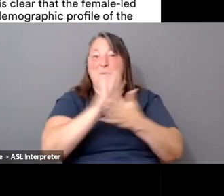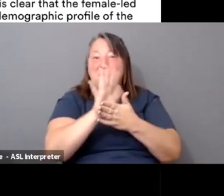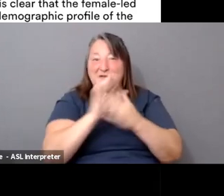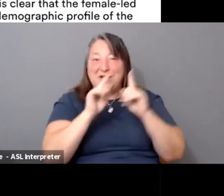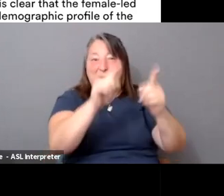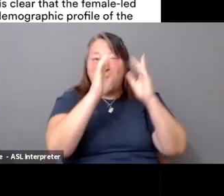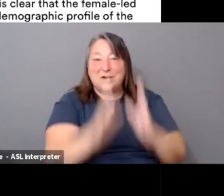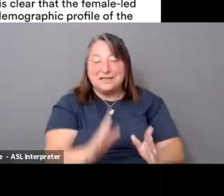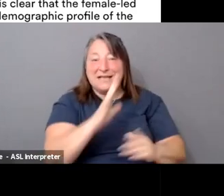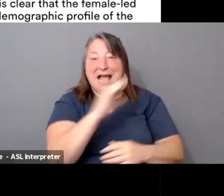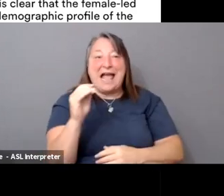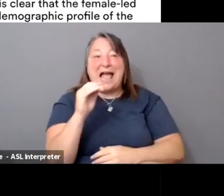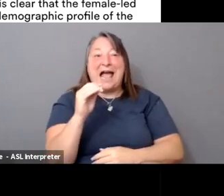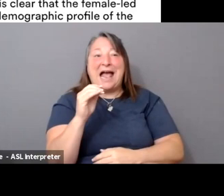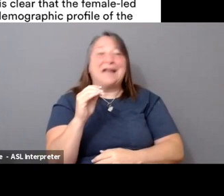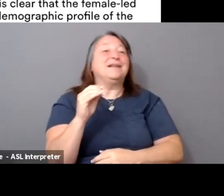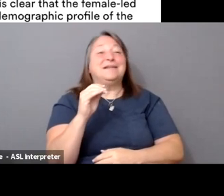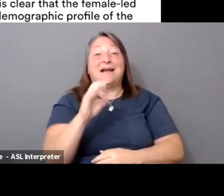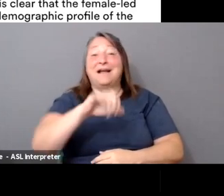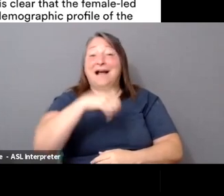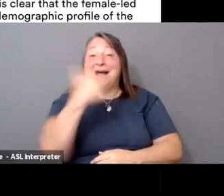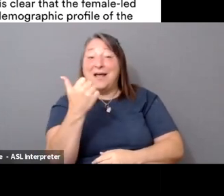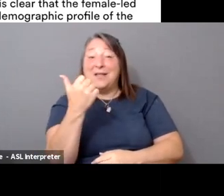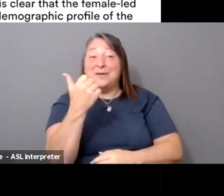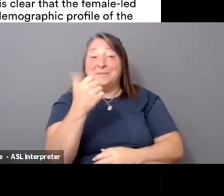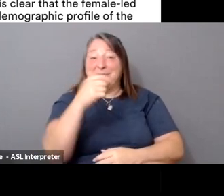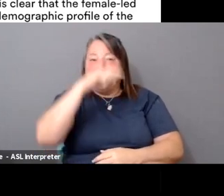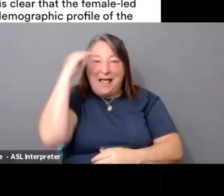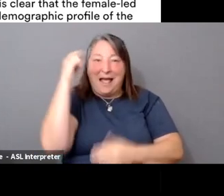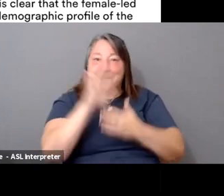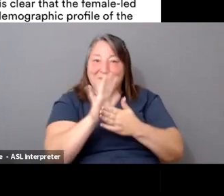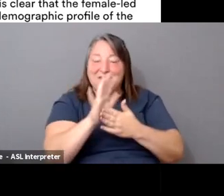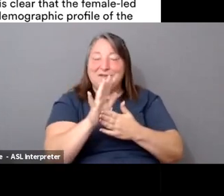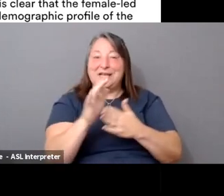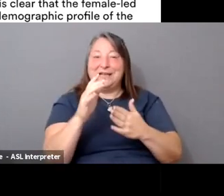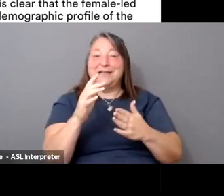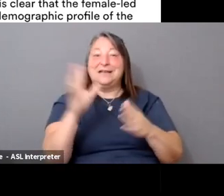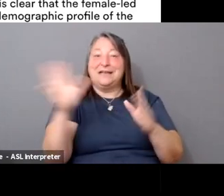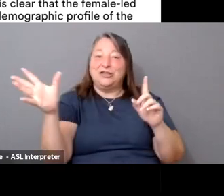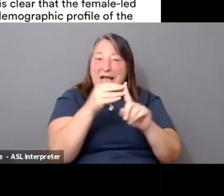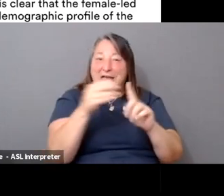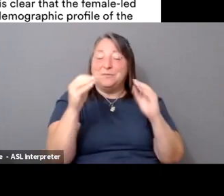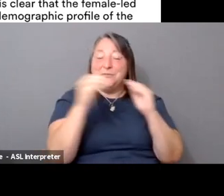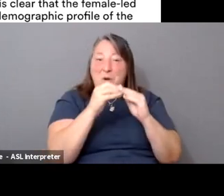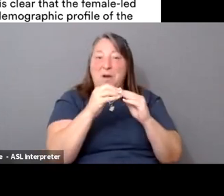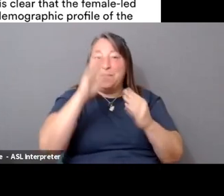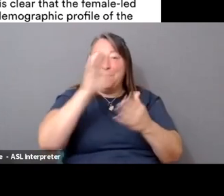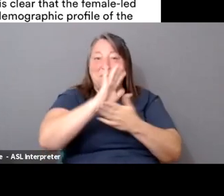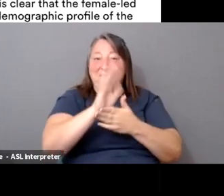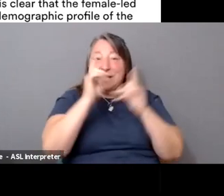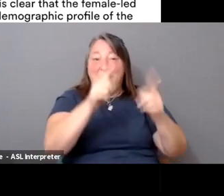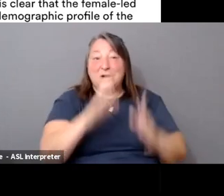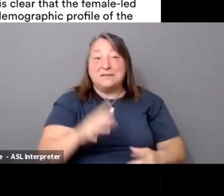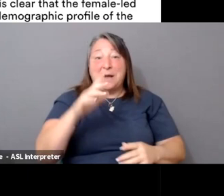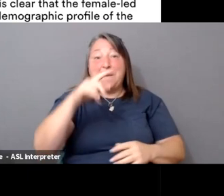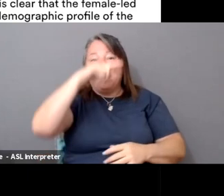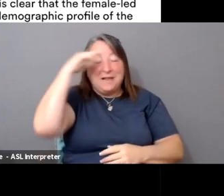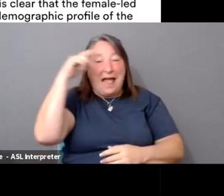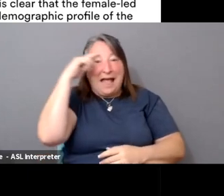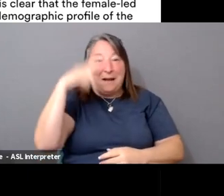more Black moviegoers. Or that our first Black superhero movie, Black Panther, played by the late Chadwick